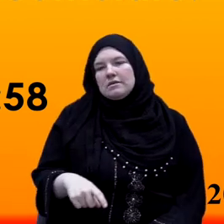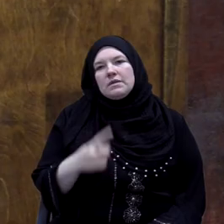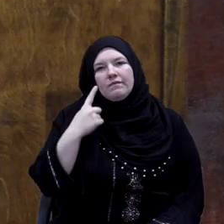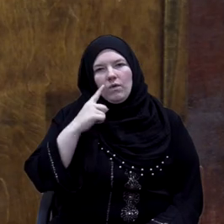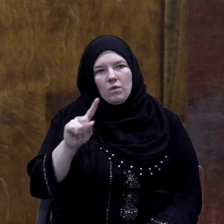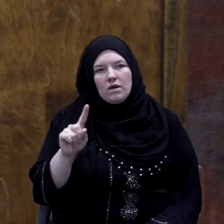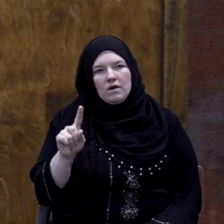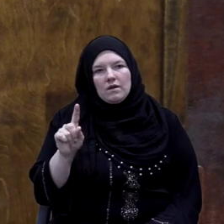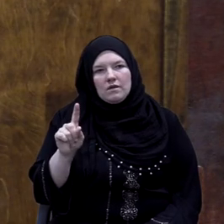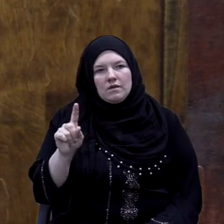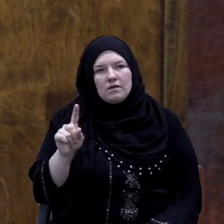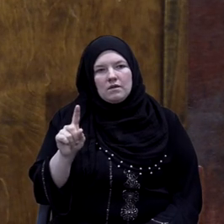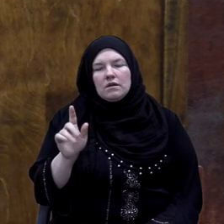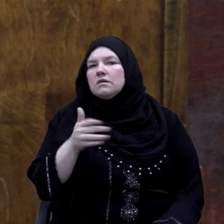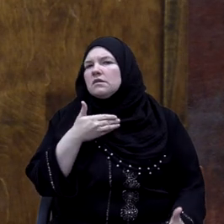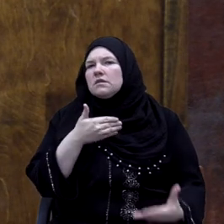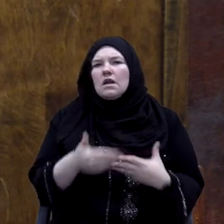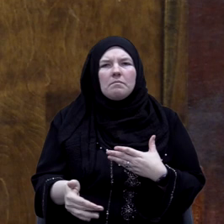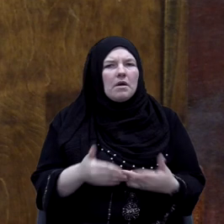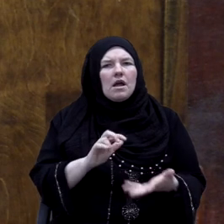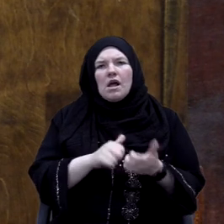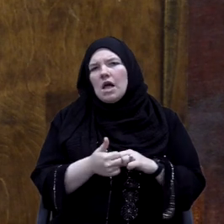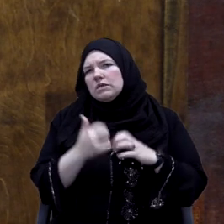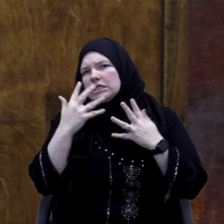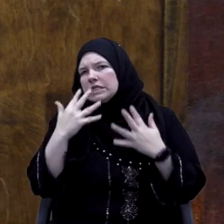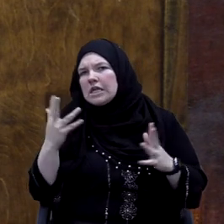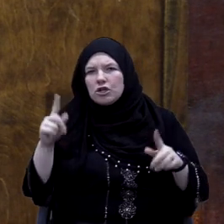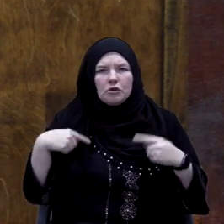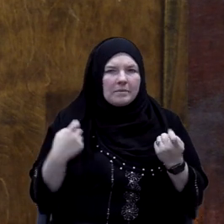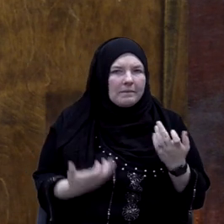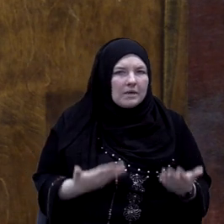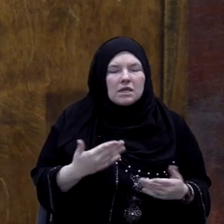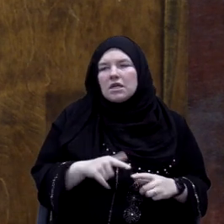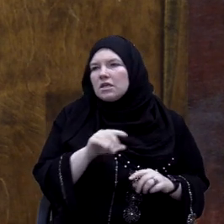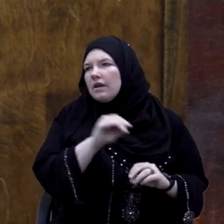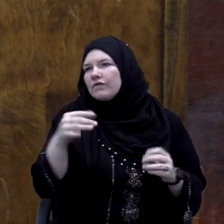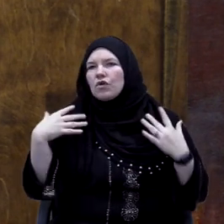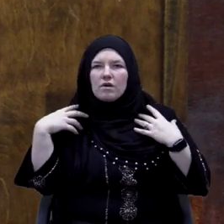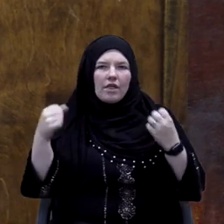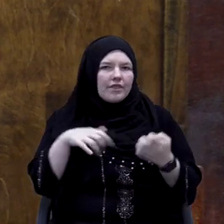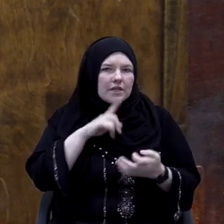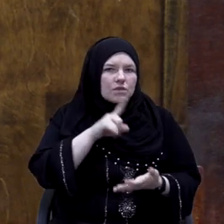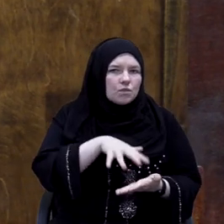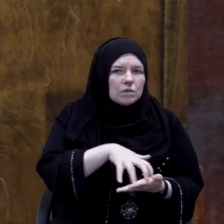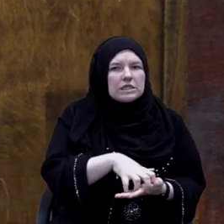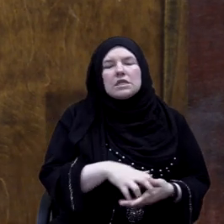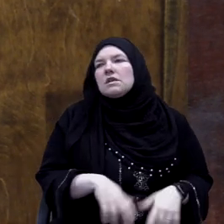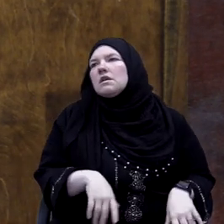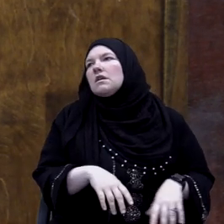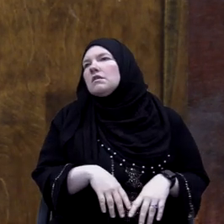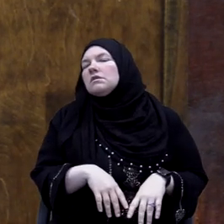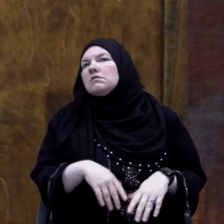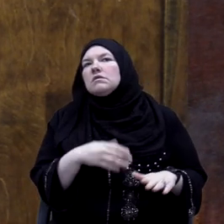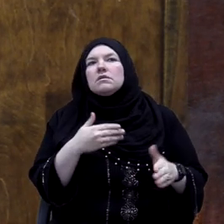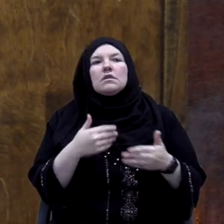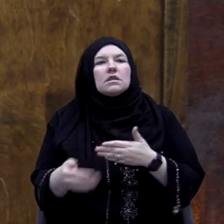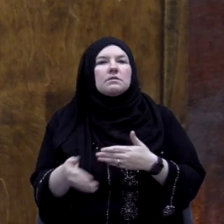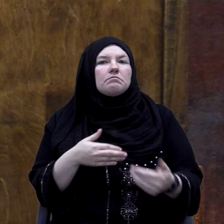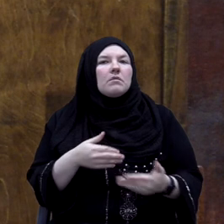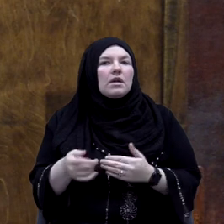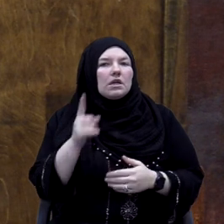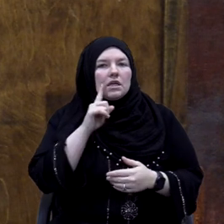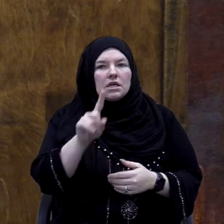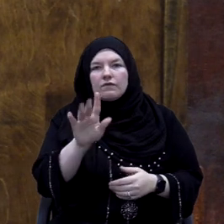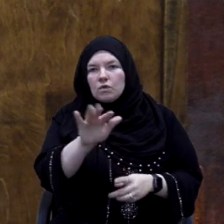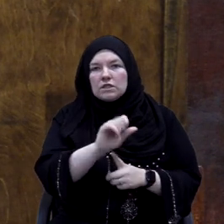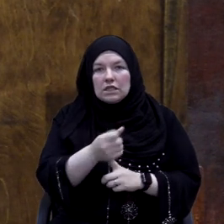for. No matter how broke you may be, no matter how bad your health is, no matter how